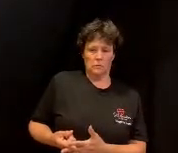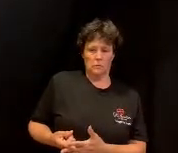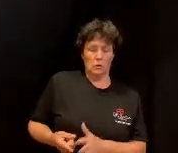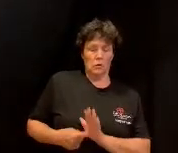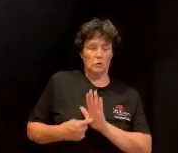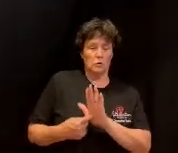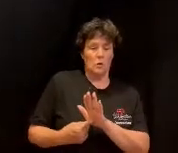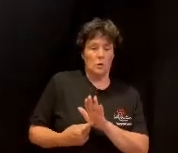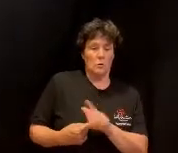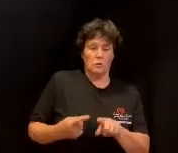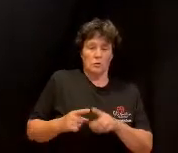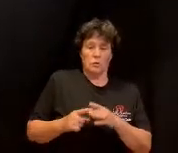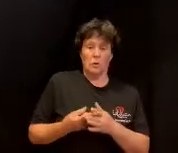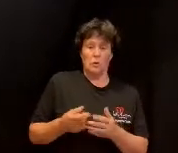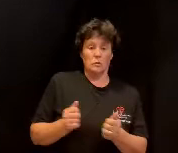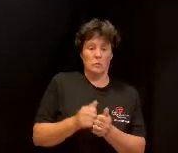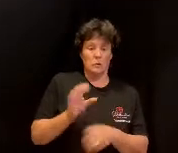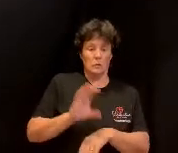anchor.